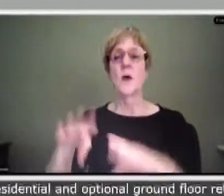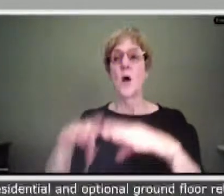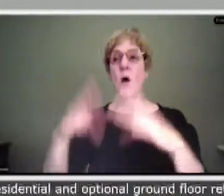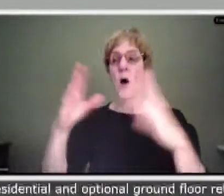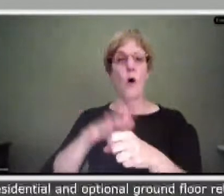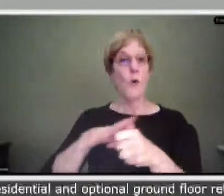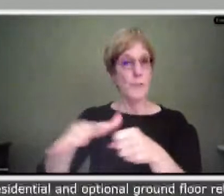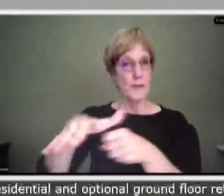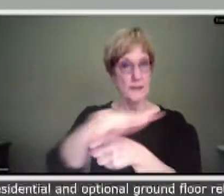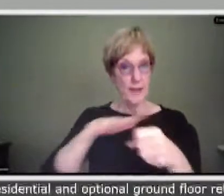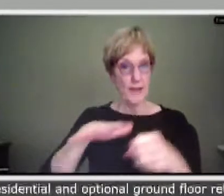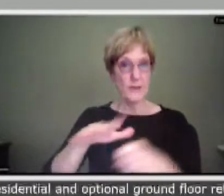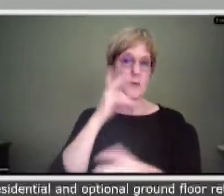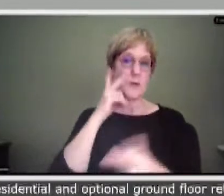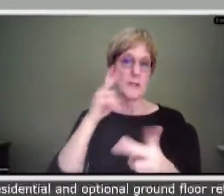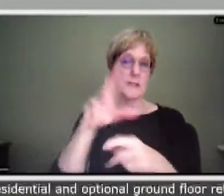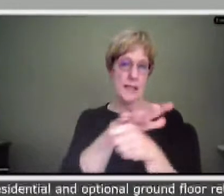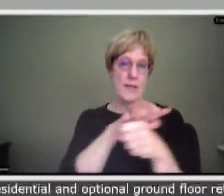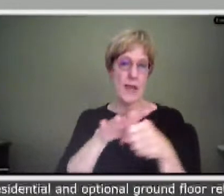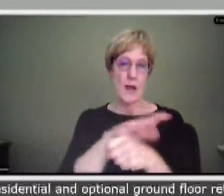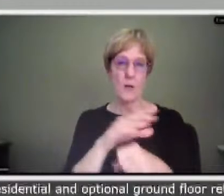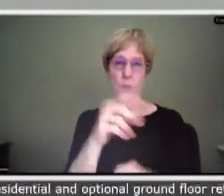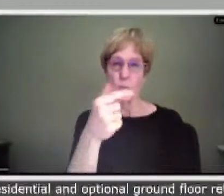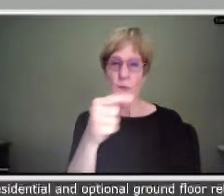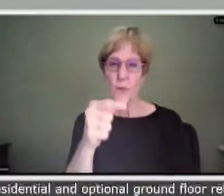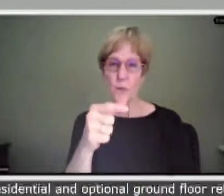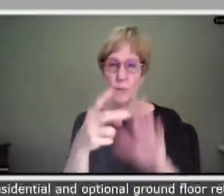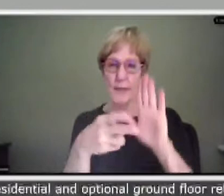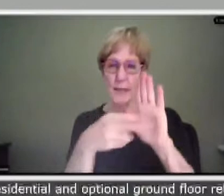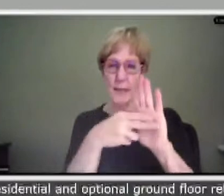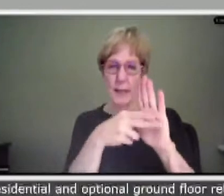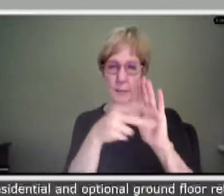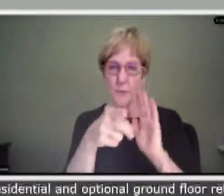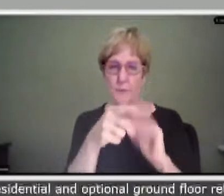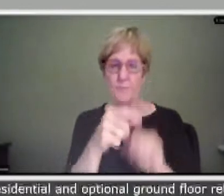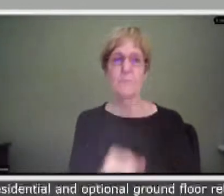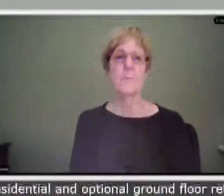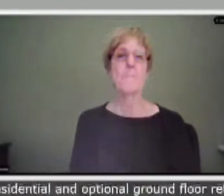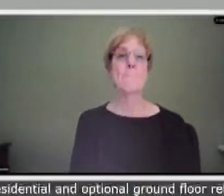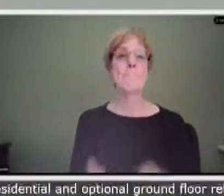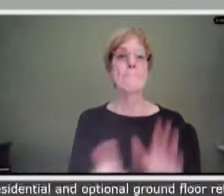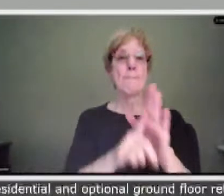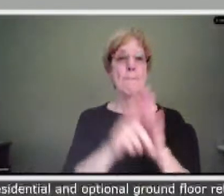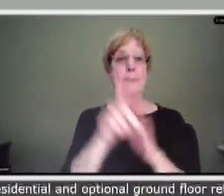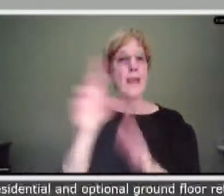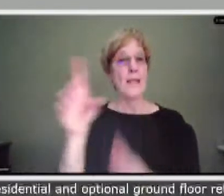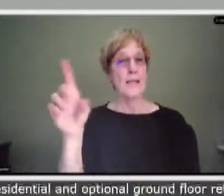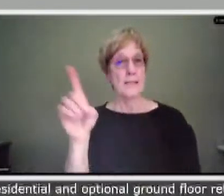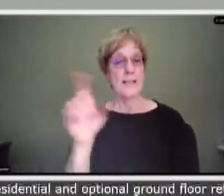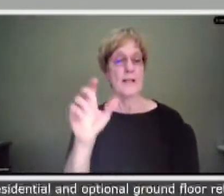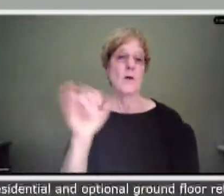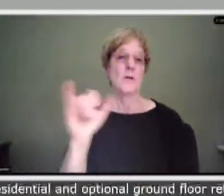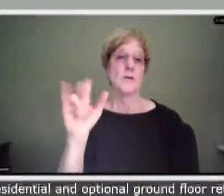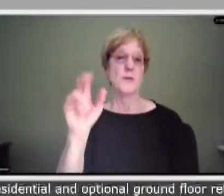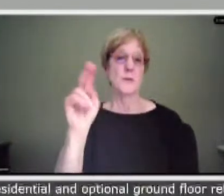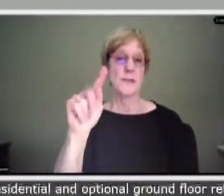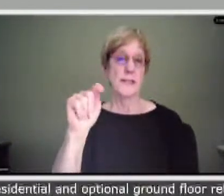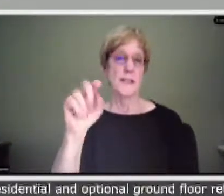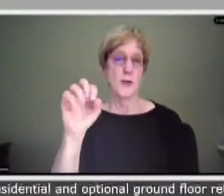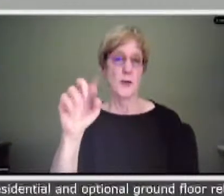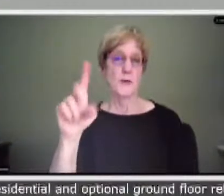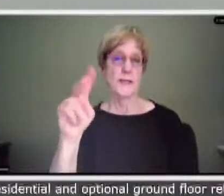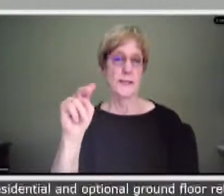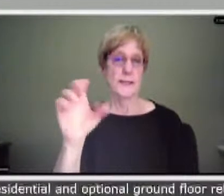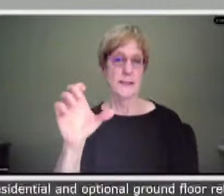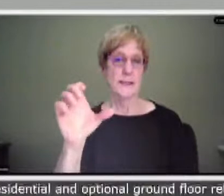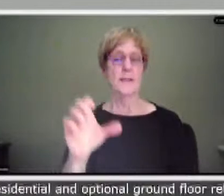that area hatched with a green label on it on the screen. Development area D is also TOD-NC. That's for residential and ground floor